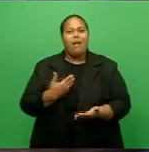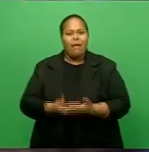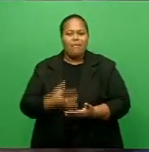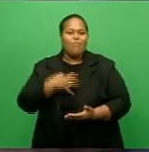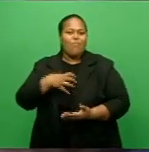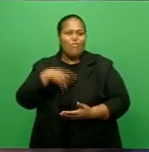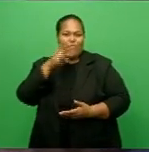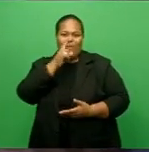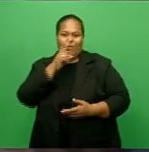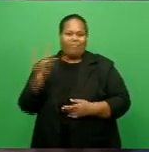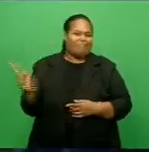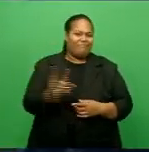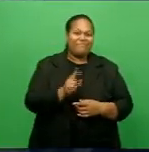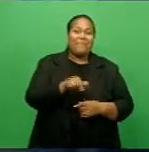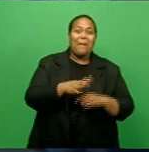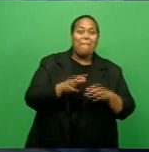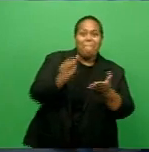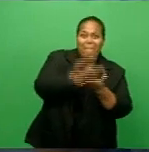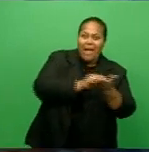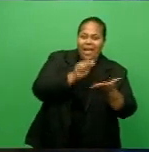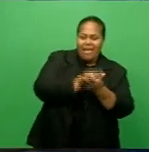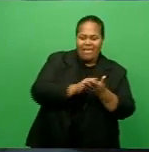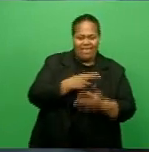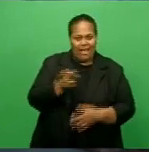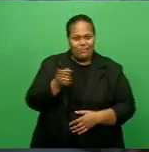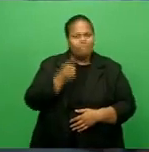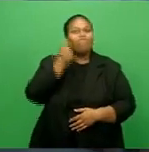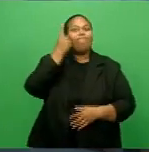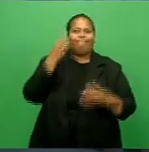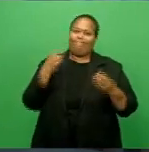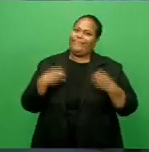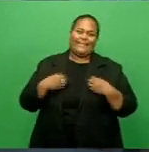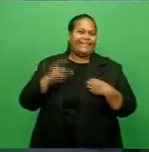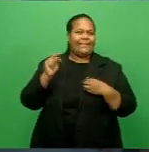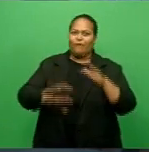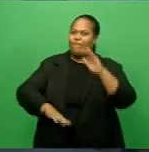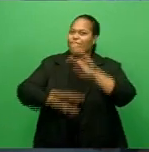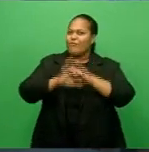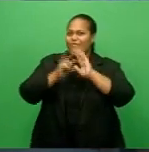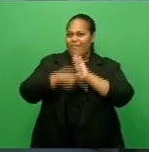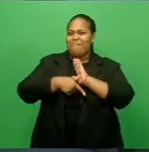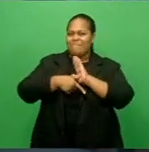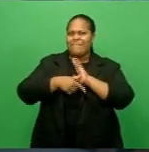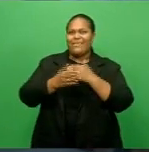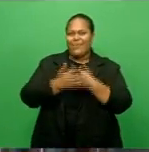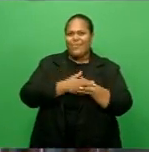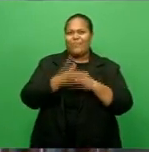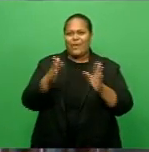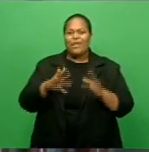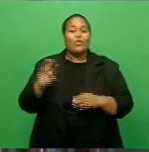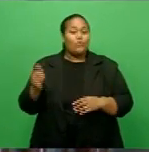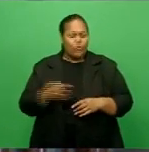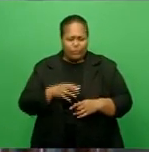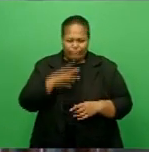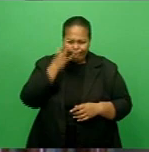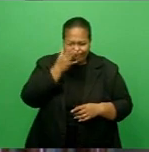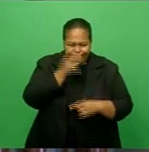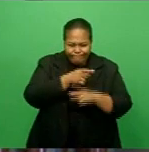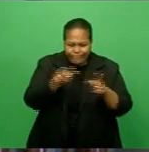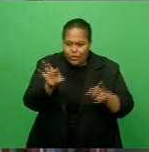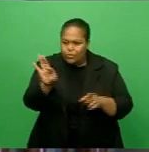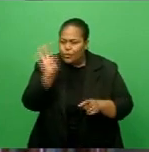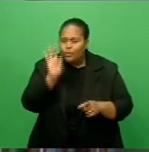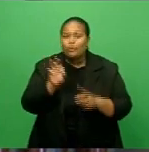where I realized the business need to be fully operational. Hence, I carefully selected 2 other villagers